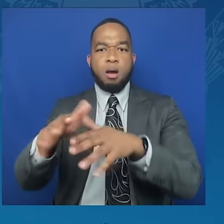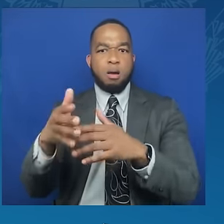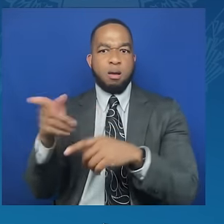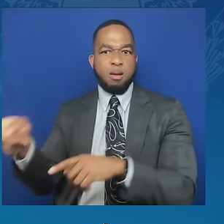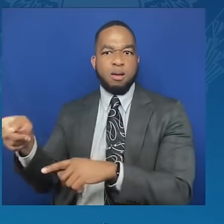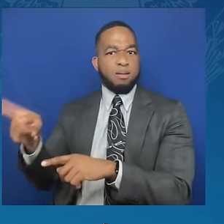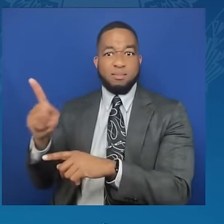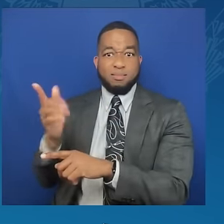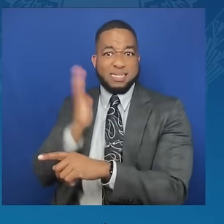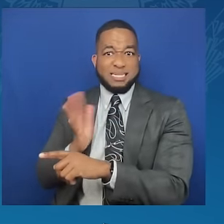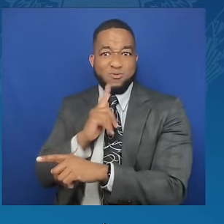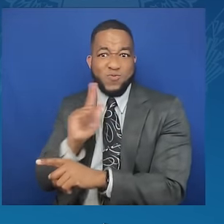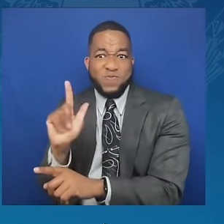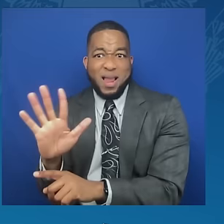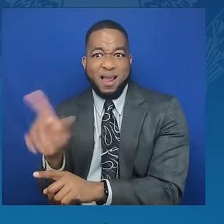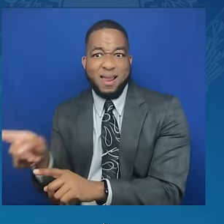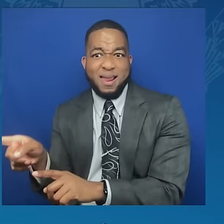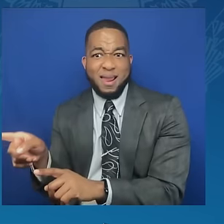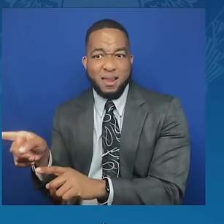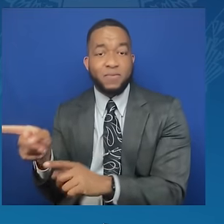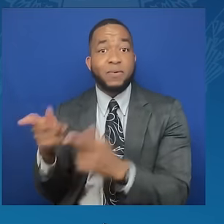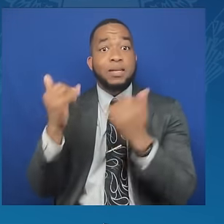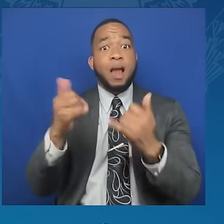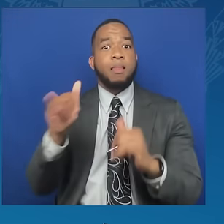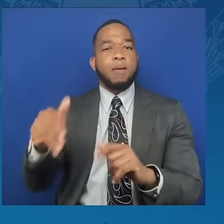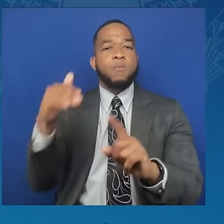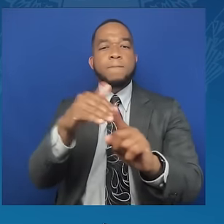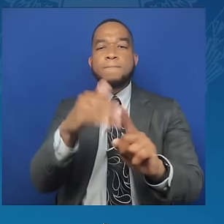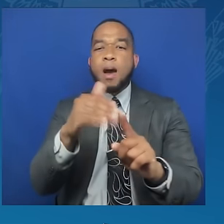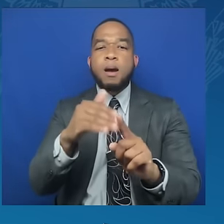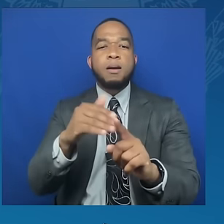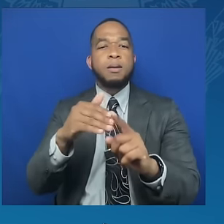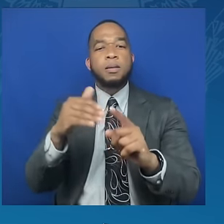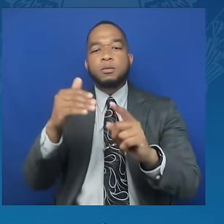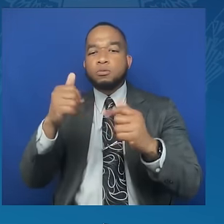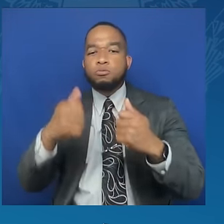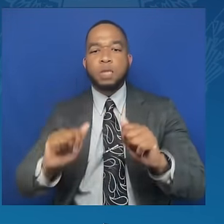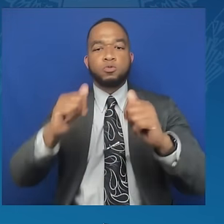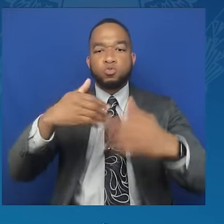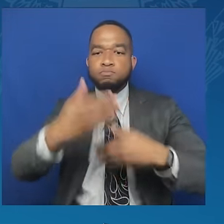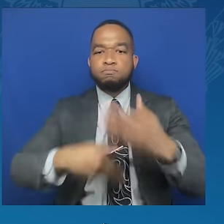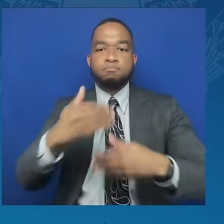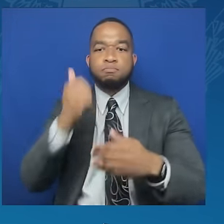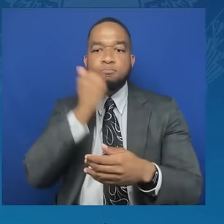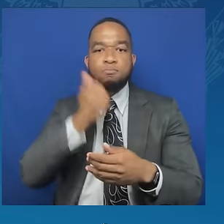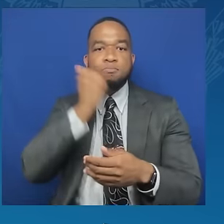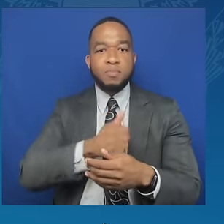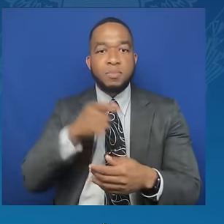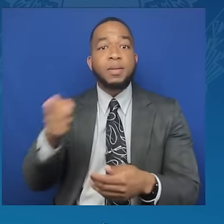firecracker. Firecrackers go off in a flash, he once wrote. A pilot light burns steady, and it burns